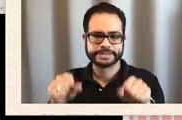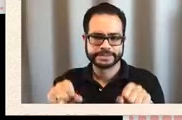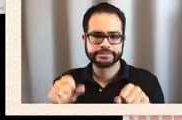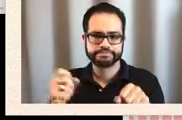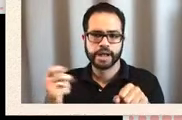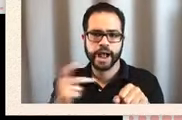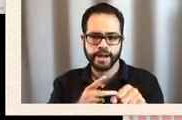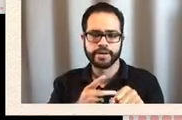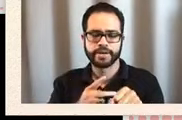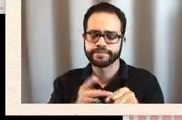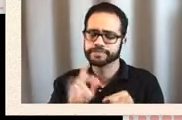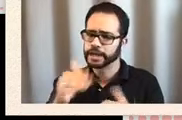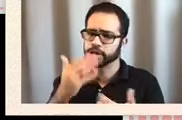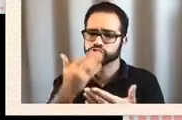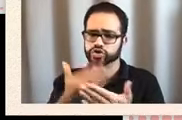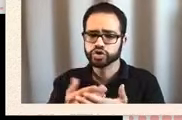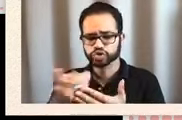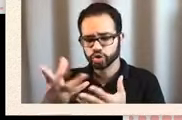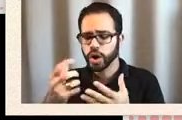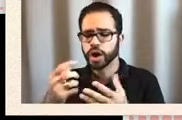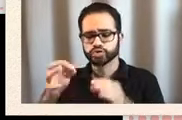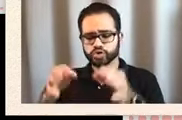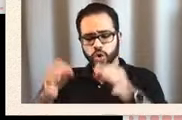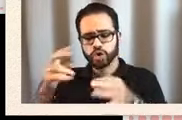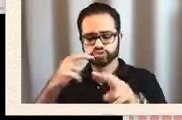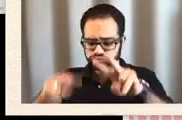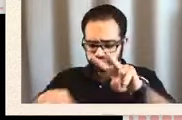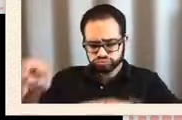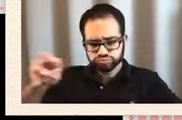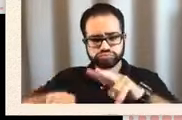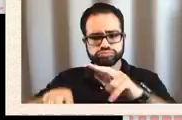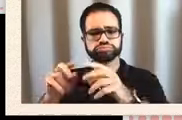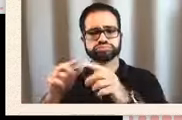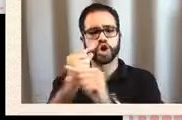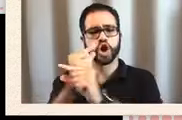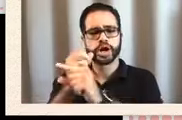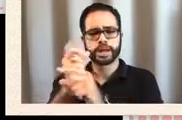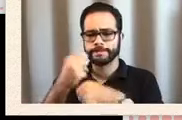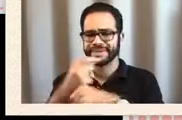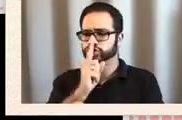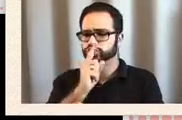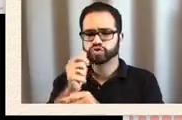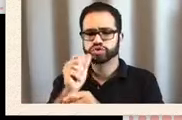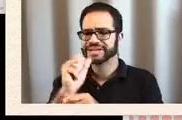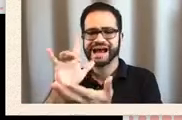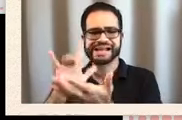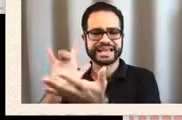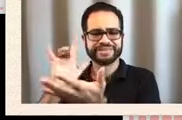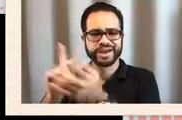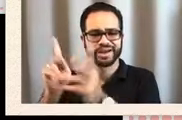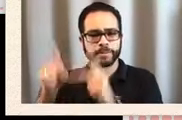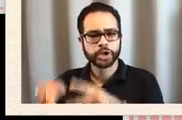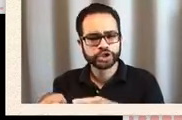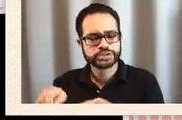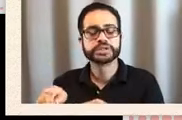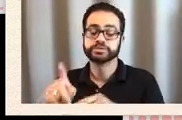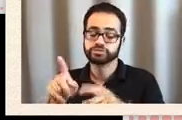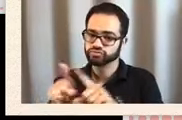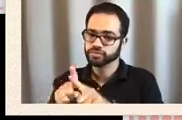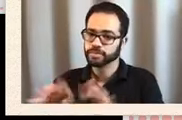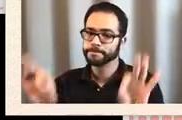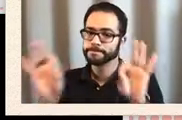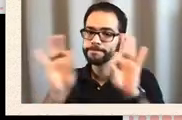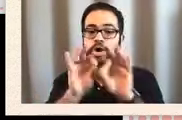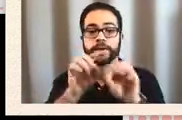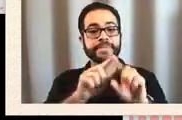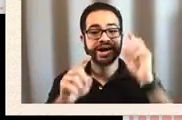over guardians and to make sure that they're not taking advantage of the person, right? That is very important. But if the person doesn't actually need